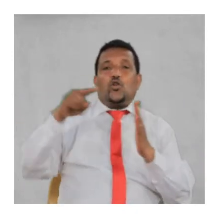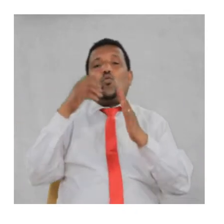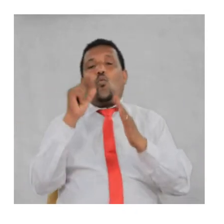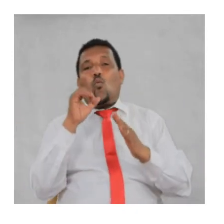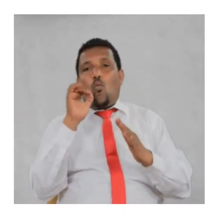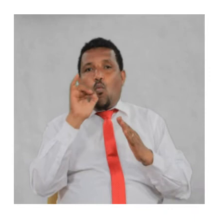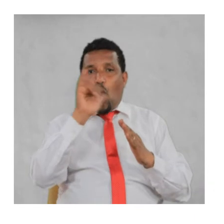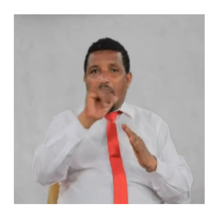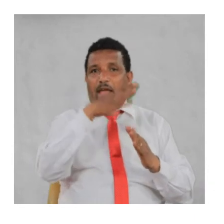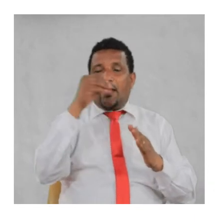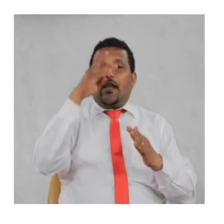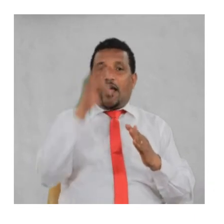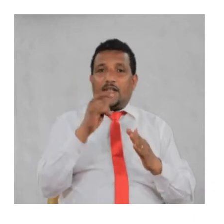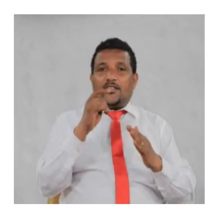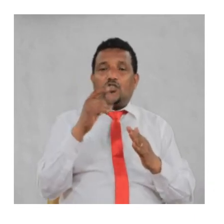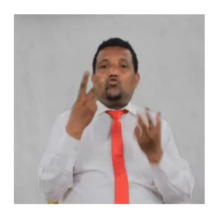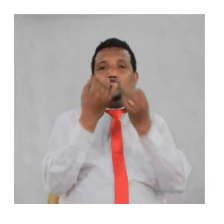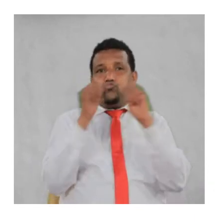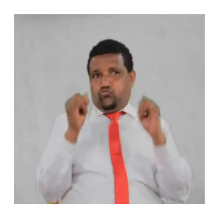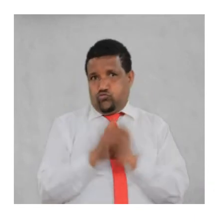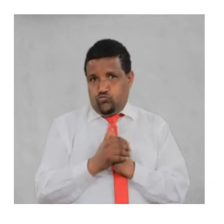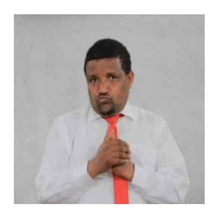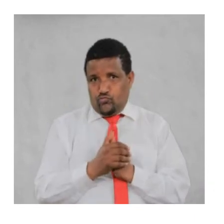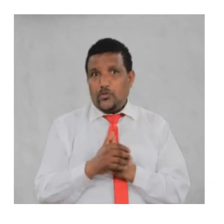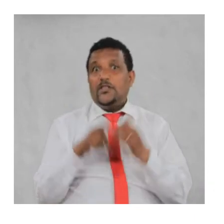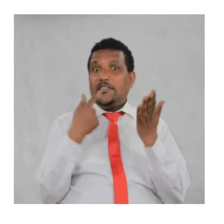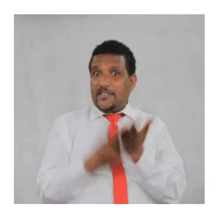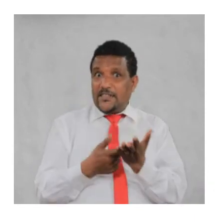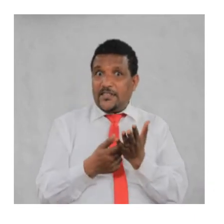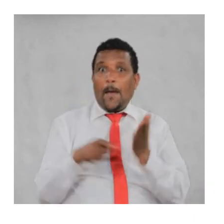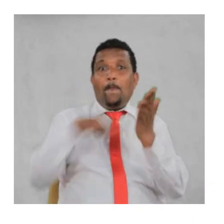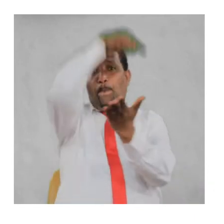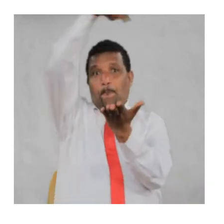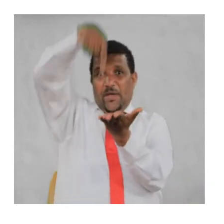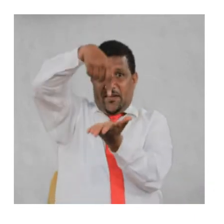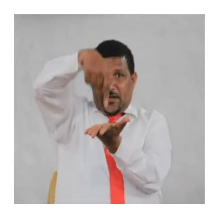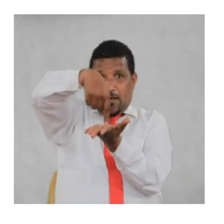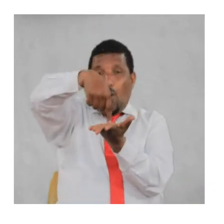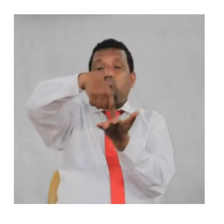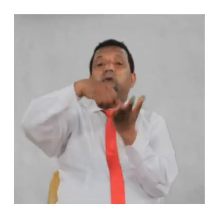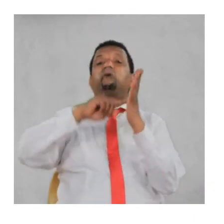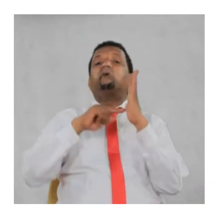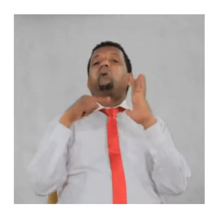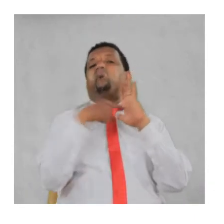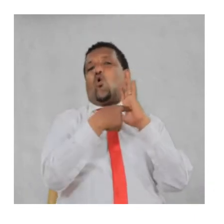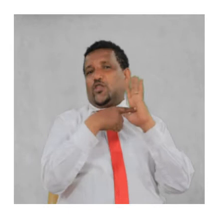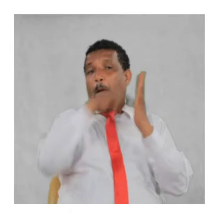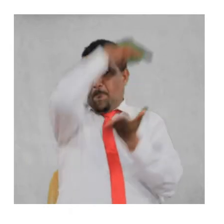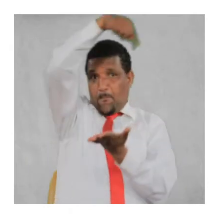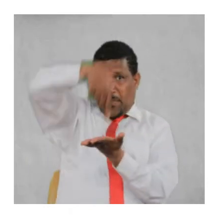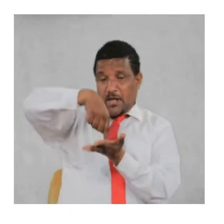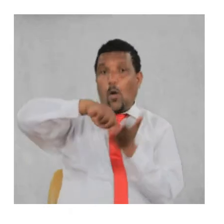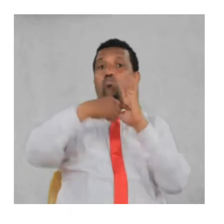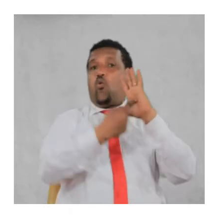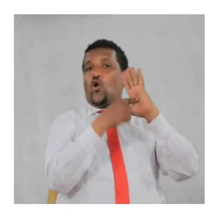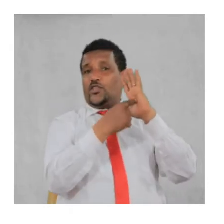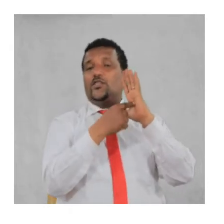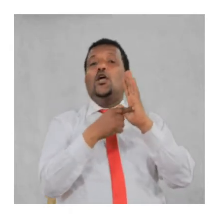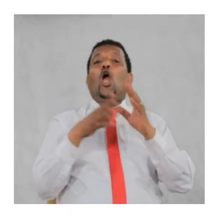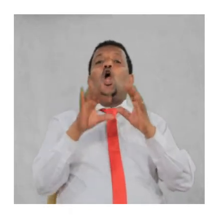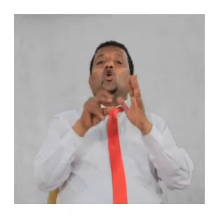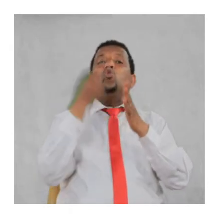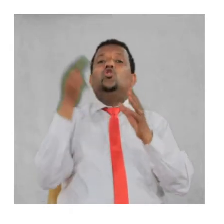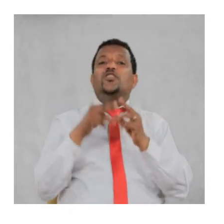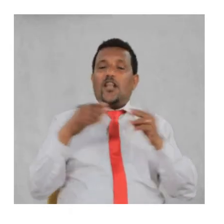into two. And from this midpoint, the midpoint is unit elastic. That means the